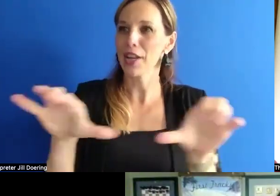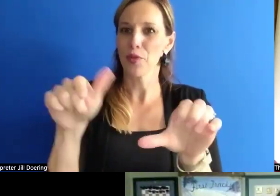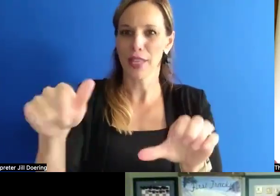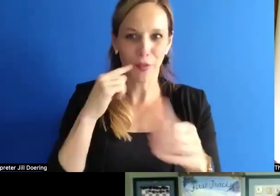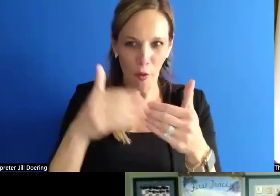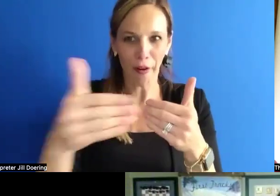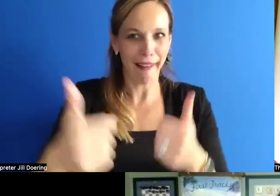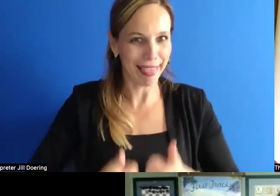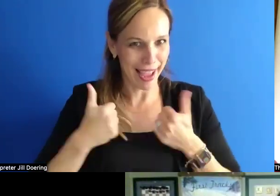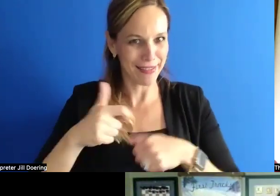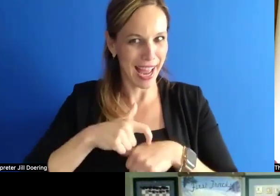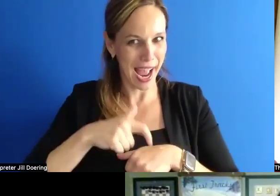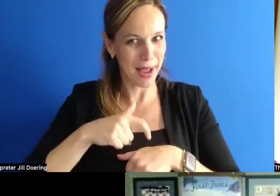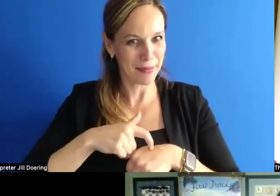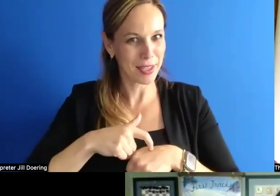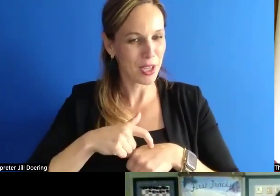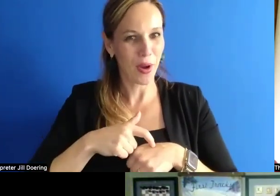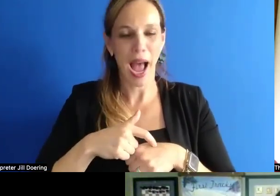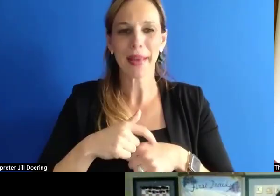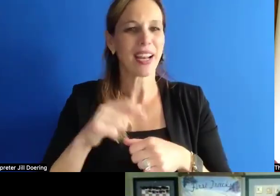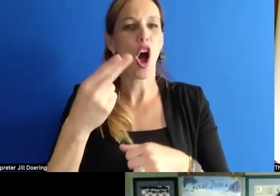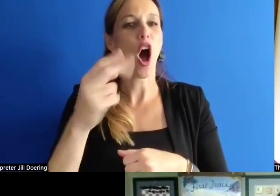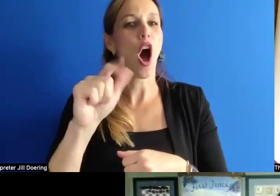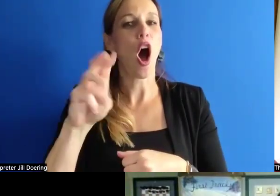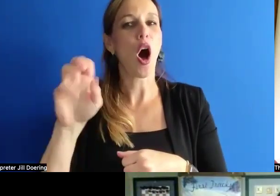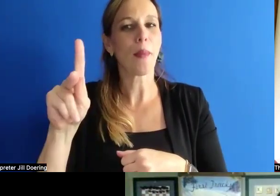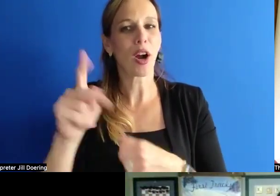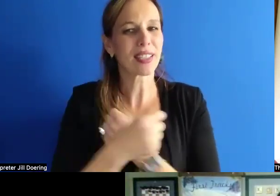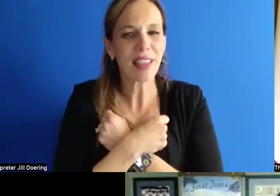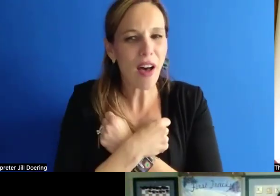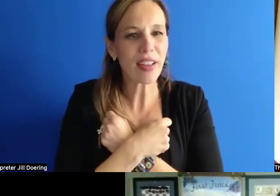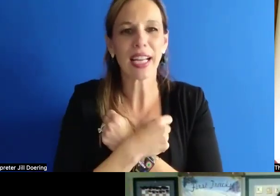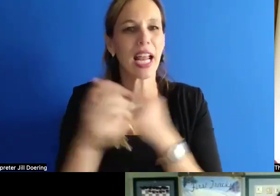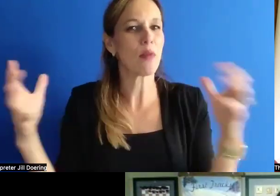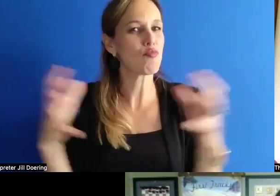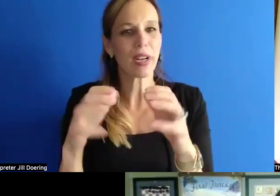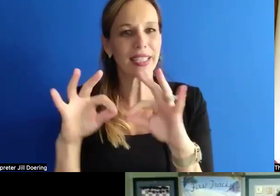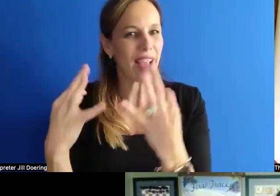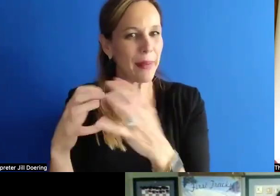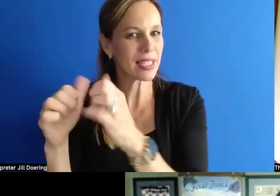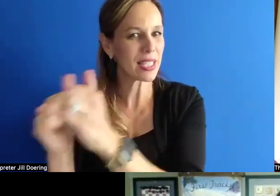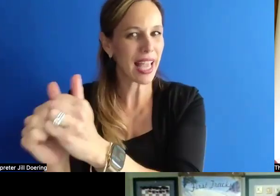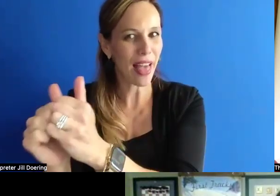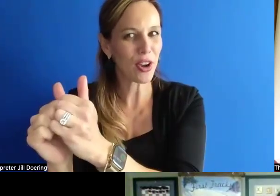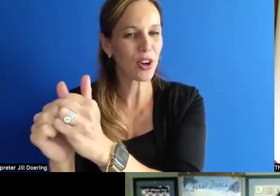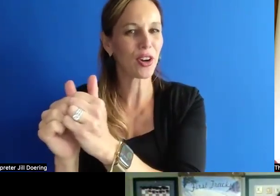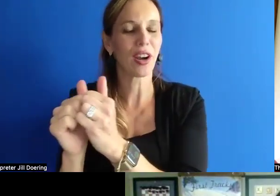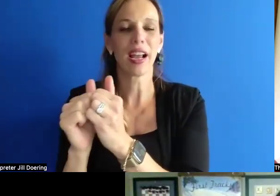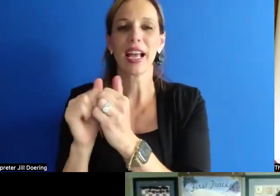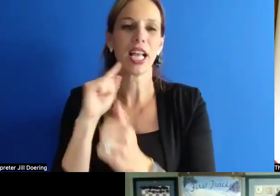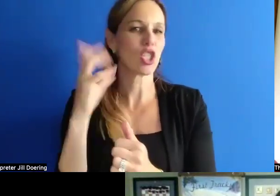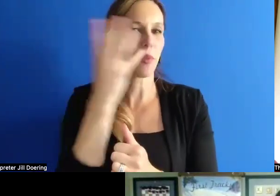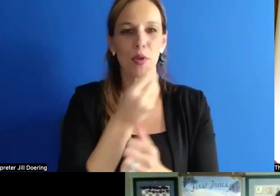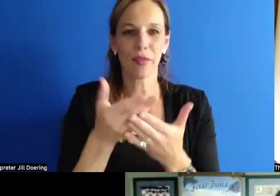so loving and brings families together, and it's just a a beautiful thing to be a part